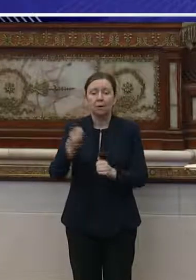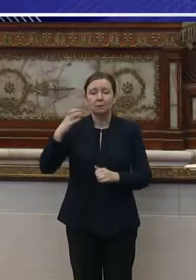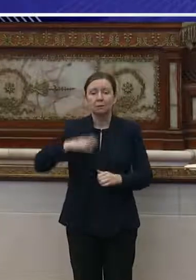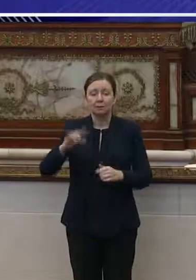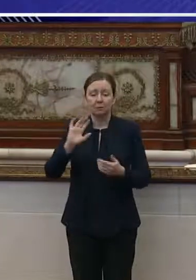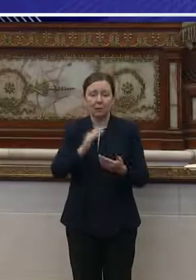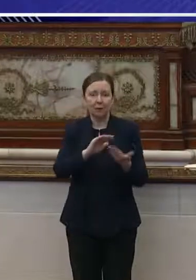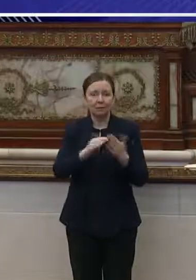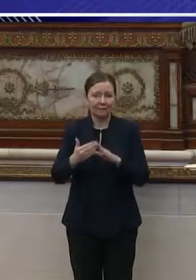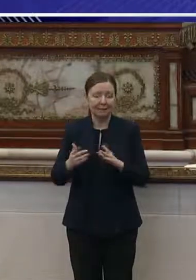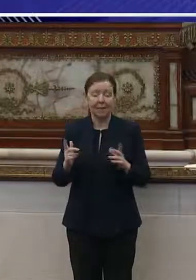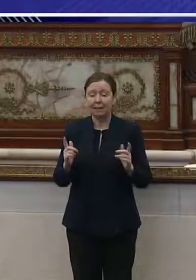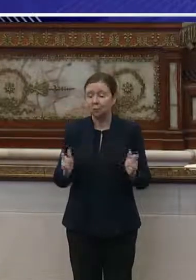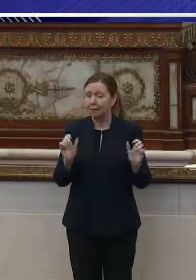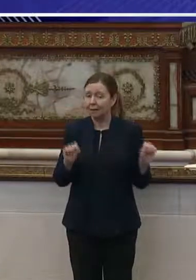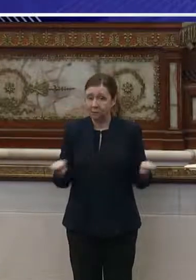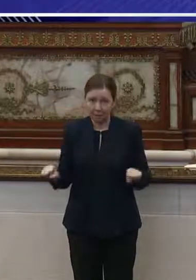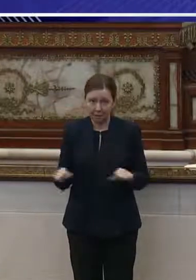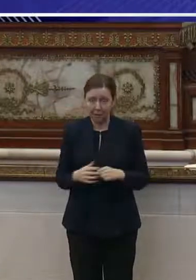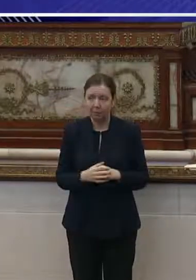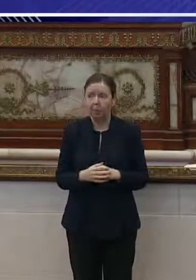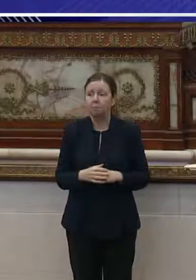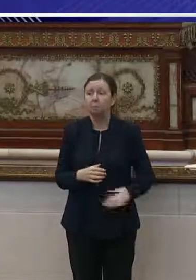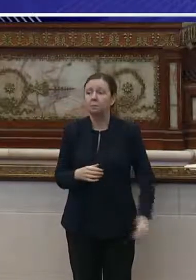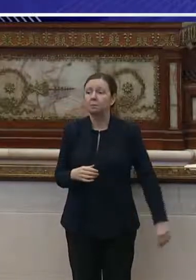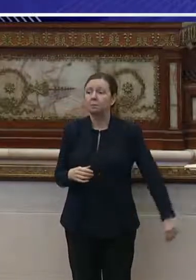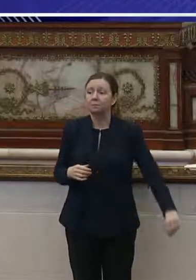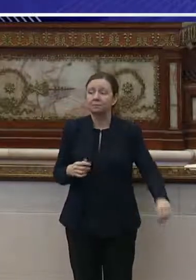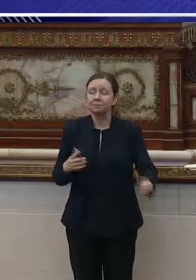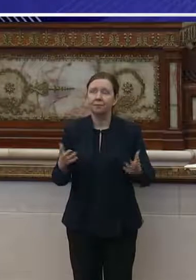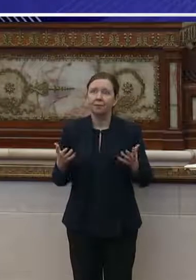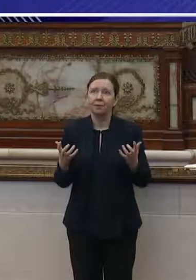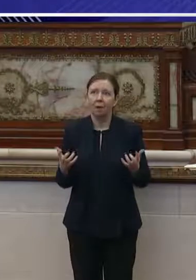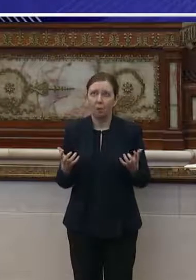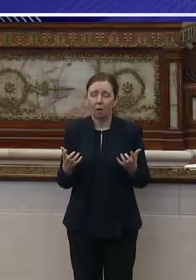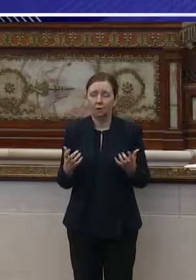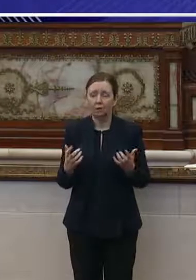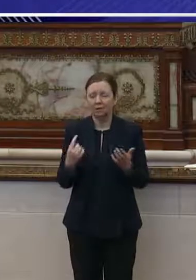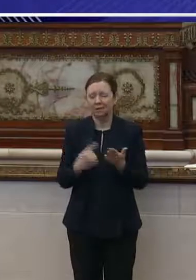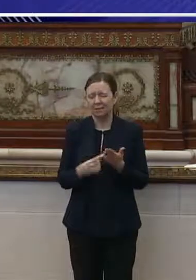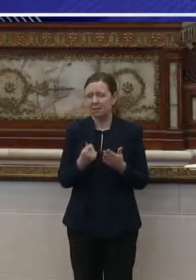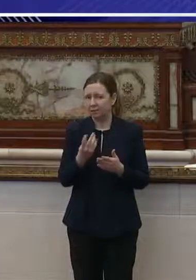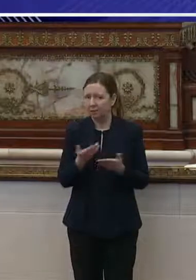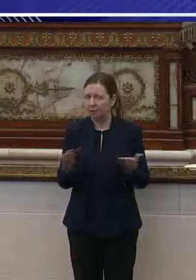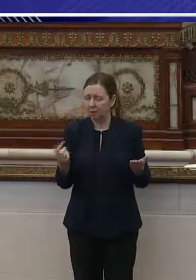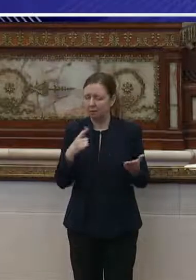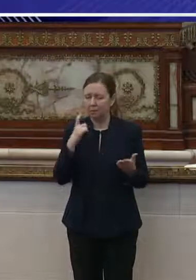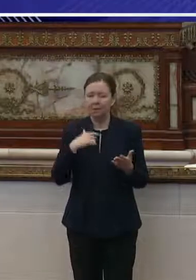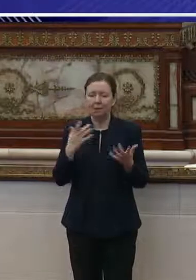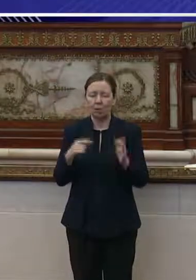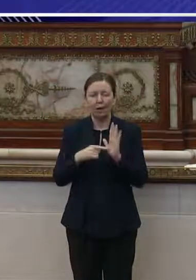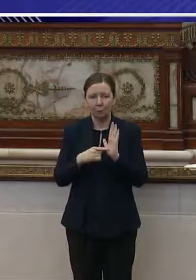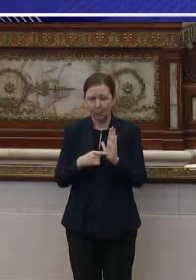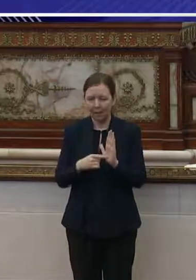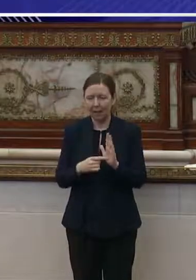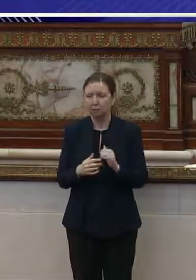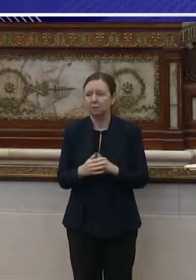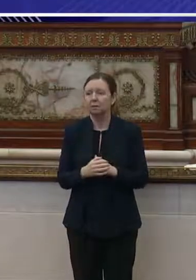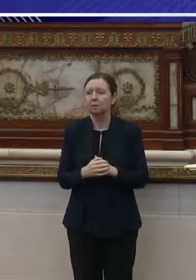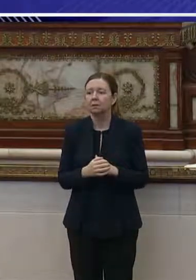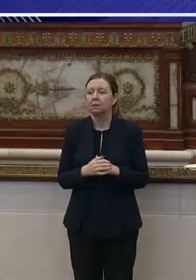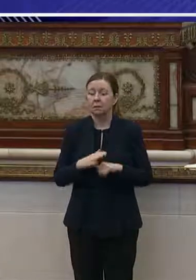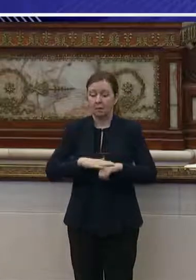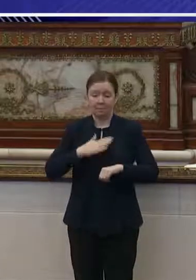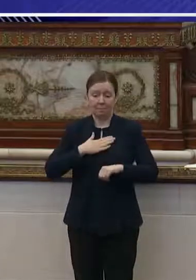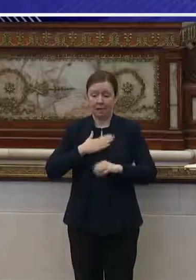to our city as quickly as possible. So I want to go through a couple of things because I want to point out, at least on